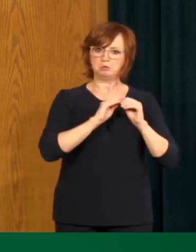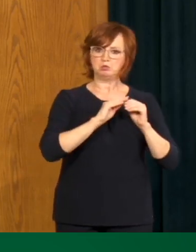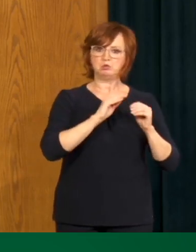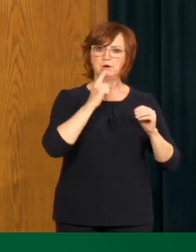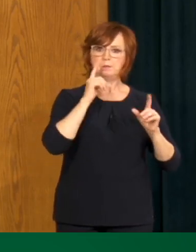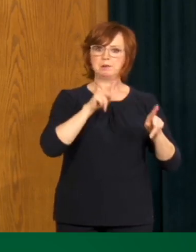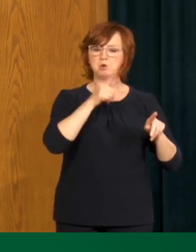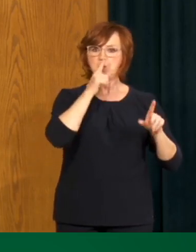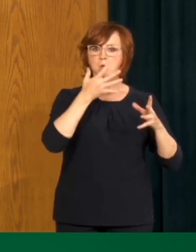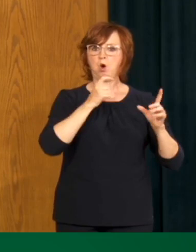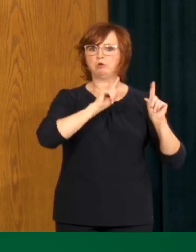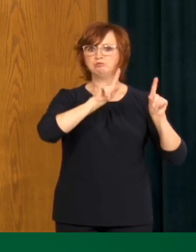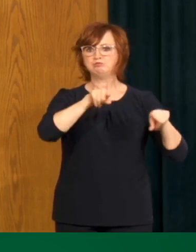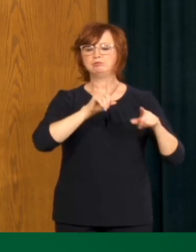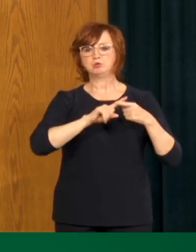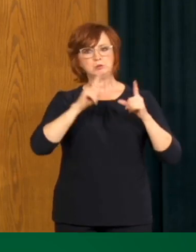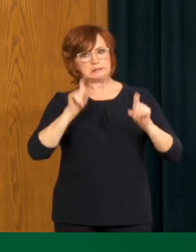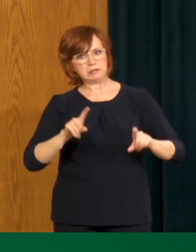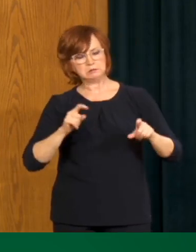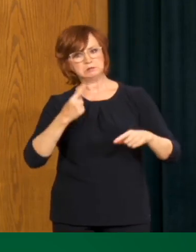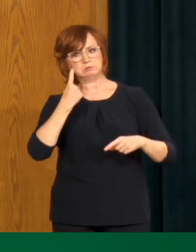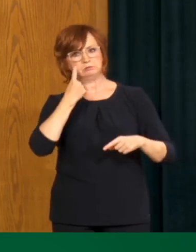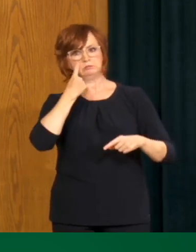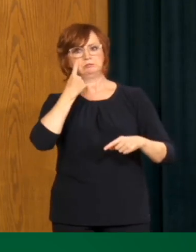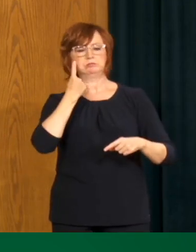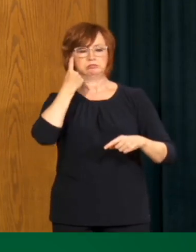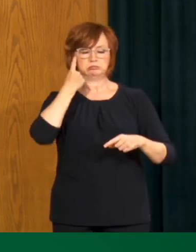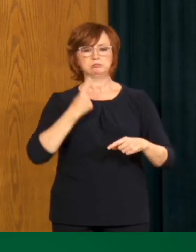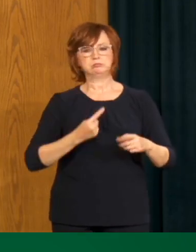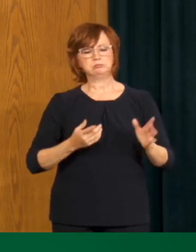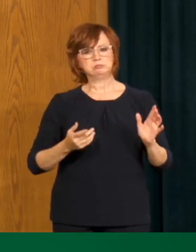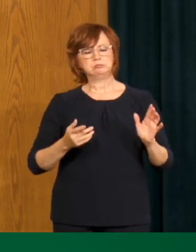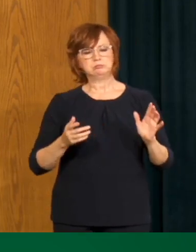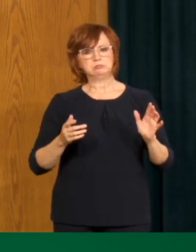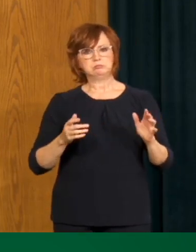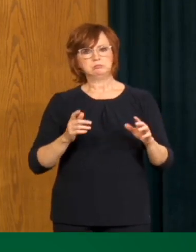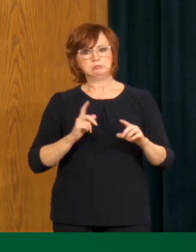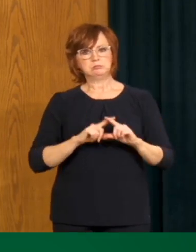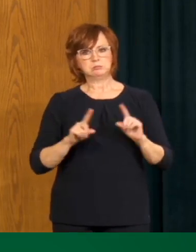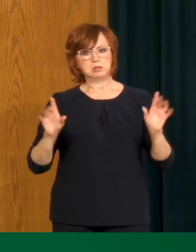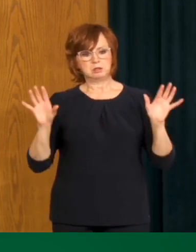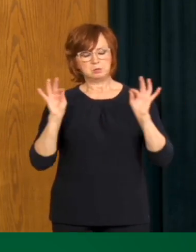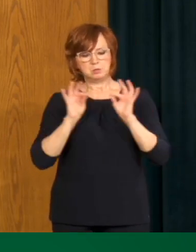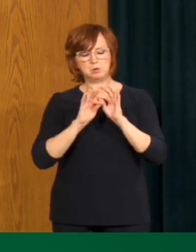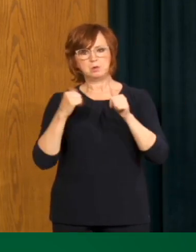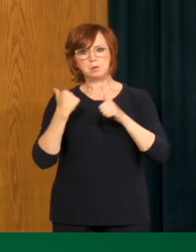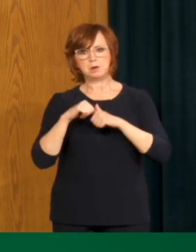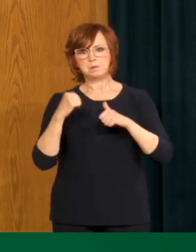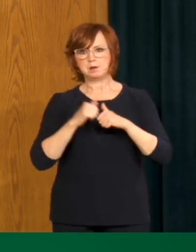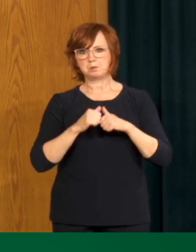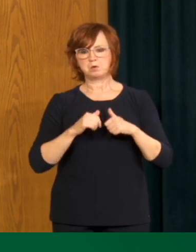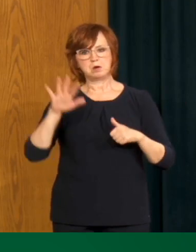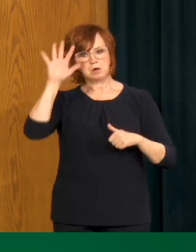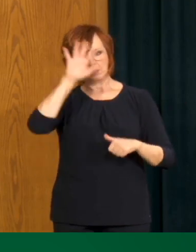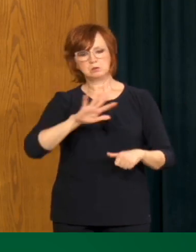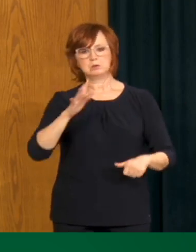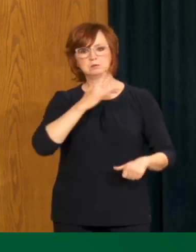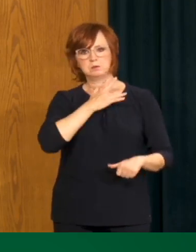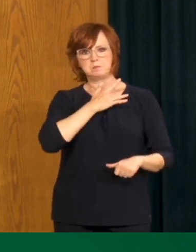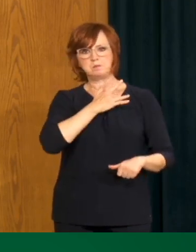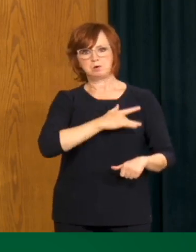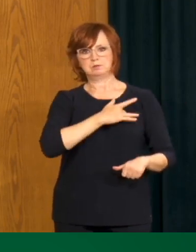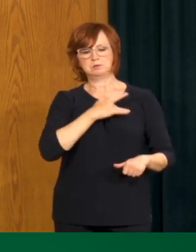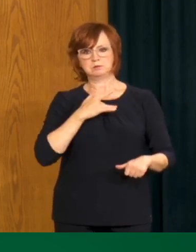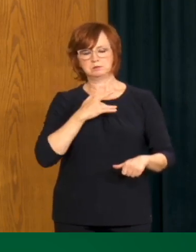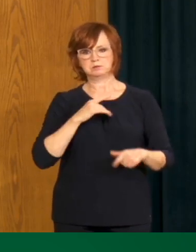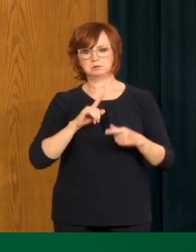And of course, we look at a provincial level, because those thankfully have been rare events. But we also always look at ICU admissions and hospitalizations,